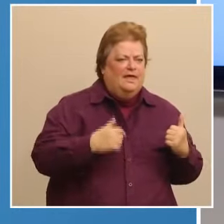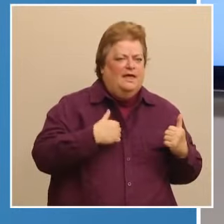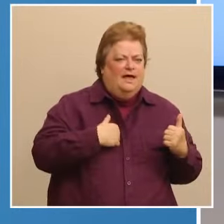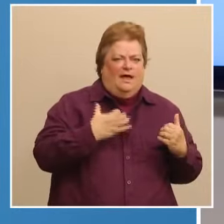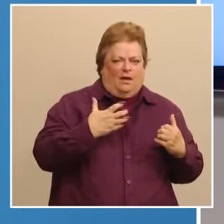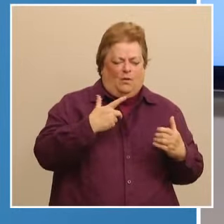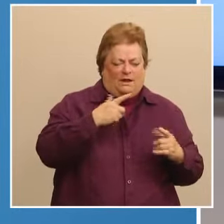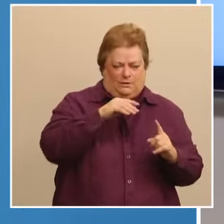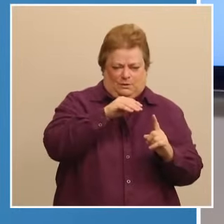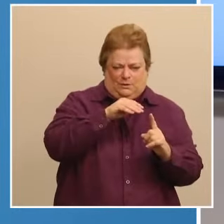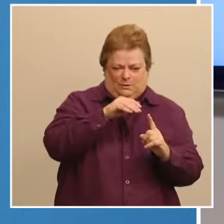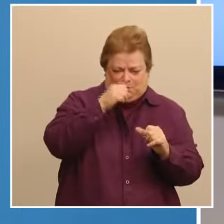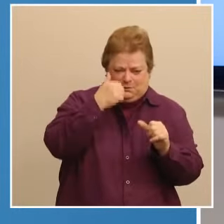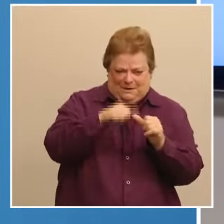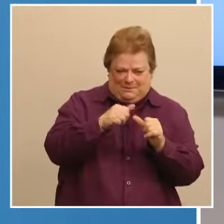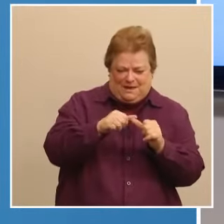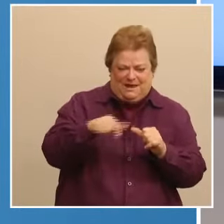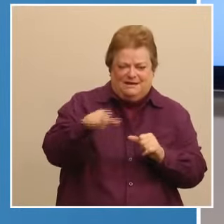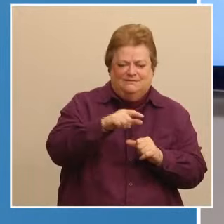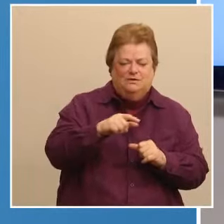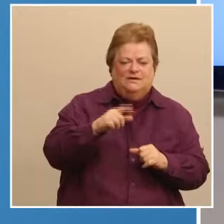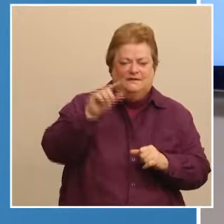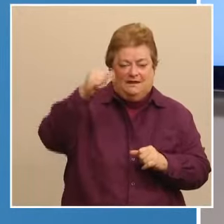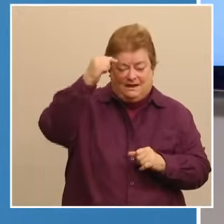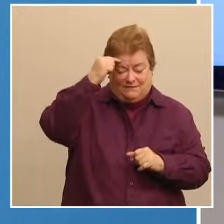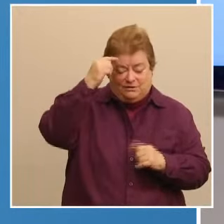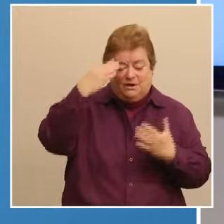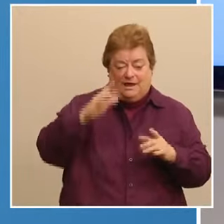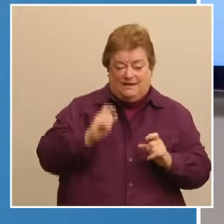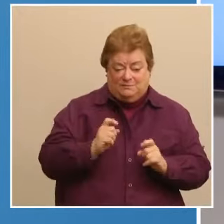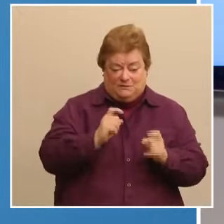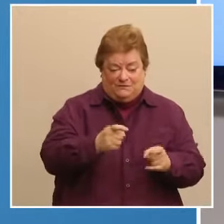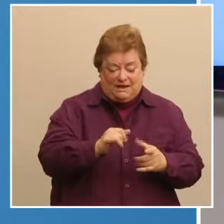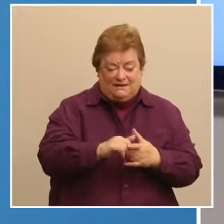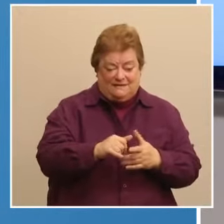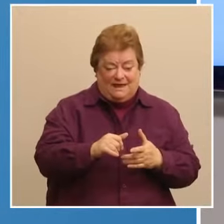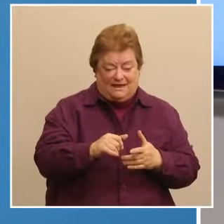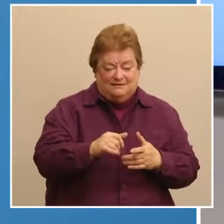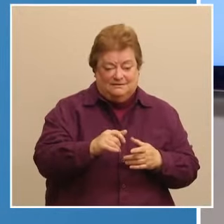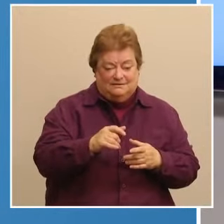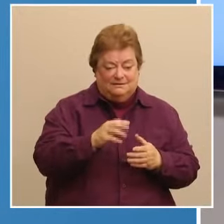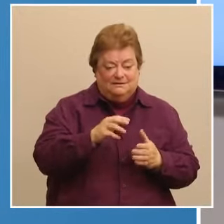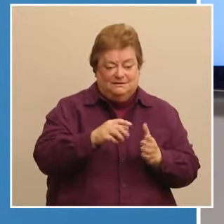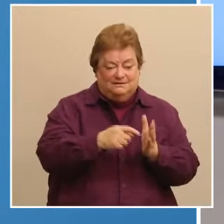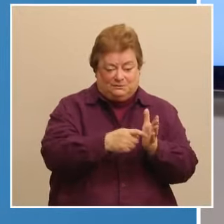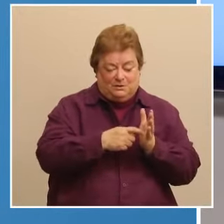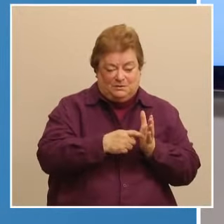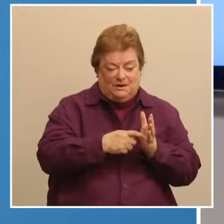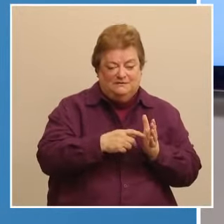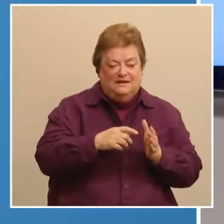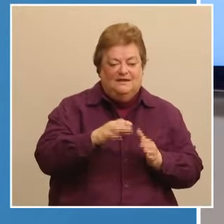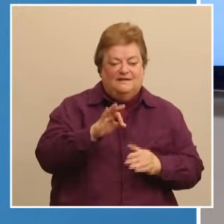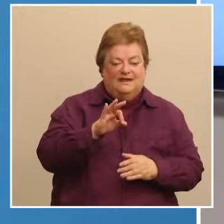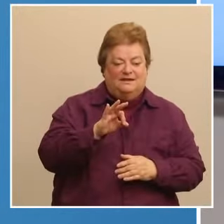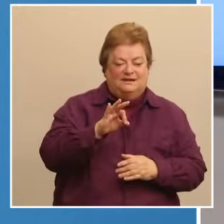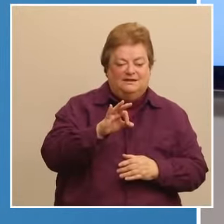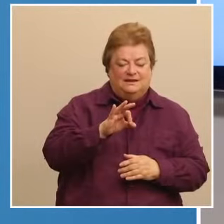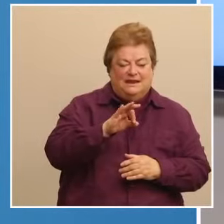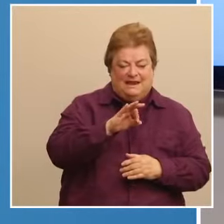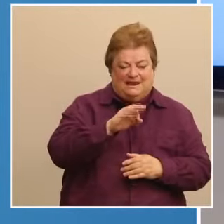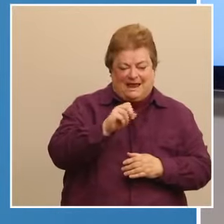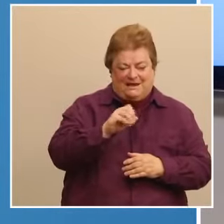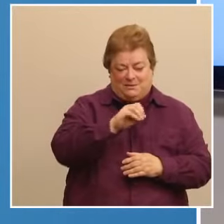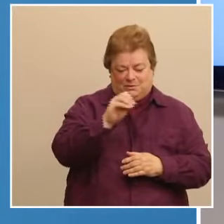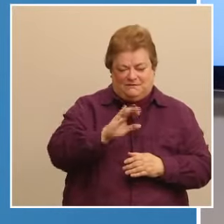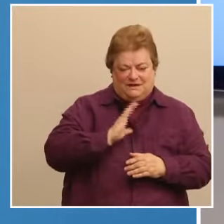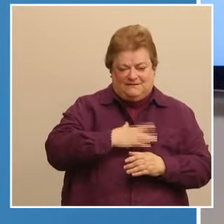want to remind everyone that the governor has provided a directive that 90% of our vaccine go to those 65 and older